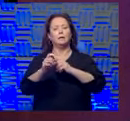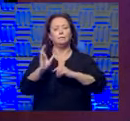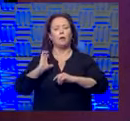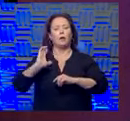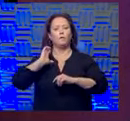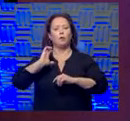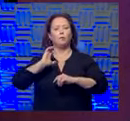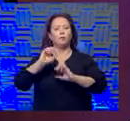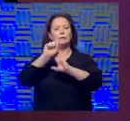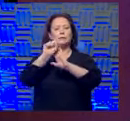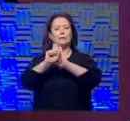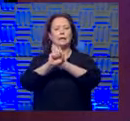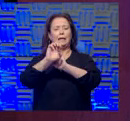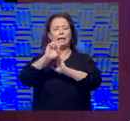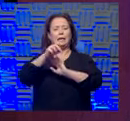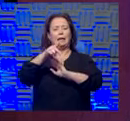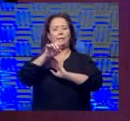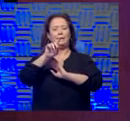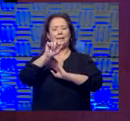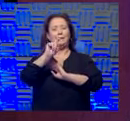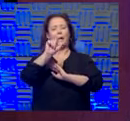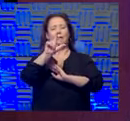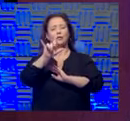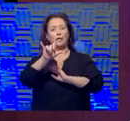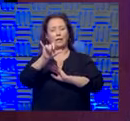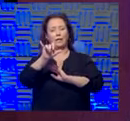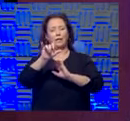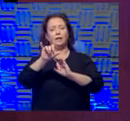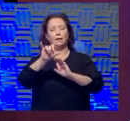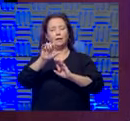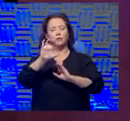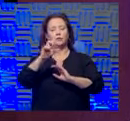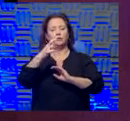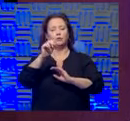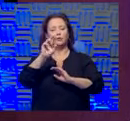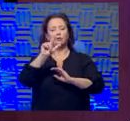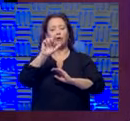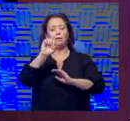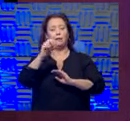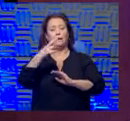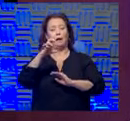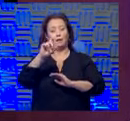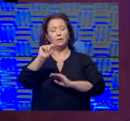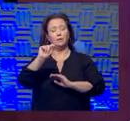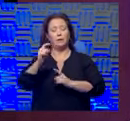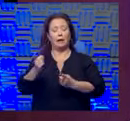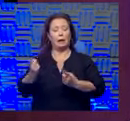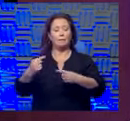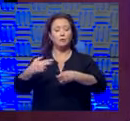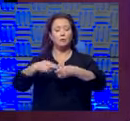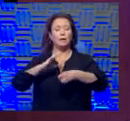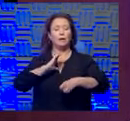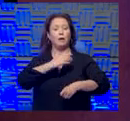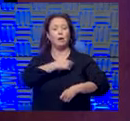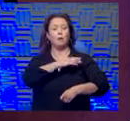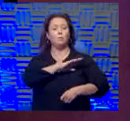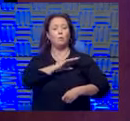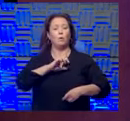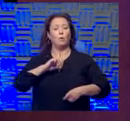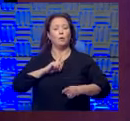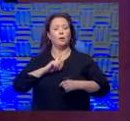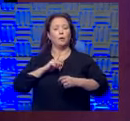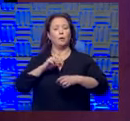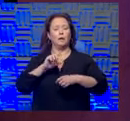state epidemiologists, Charlie Hunt, and the Kansas Health Institute that wanted to provide some benefit to us. And what I have them doing is